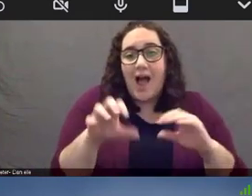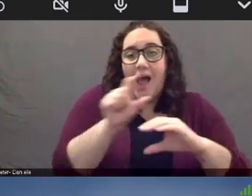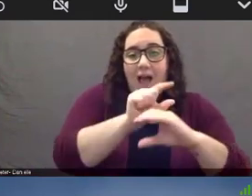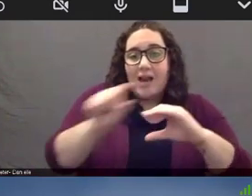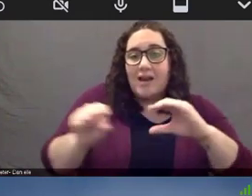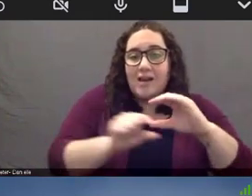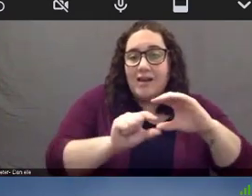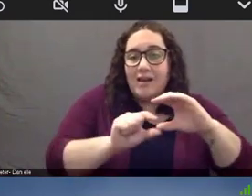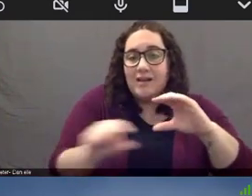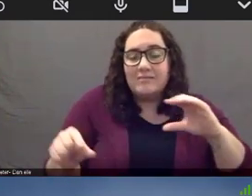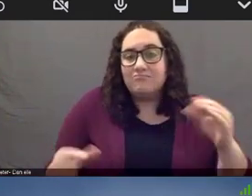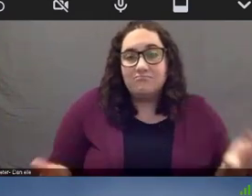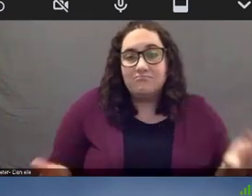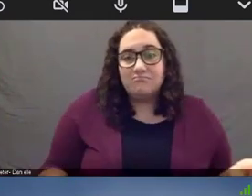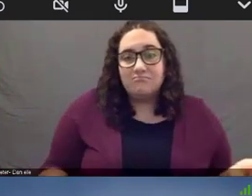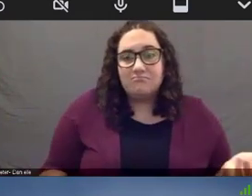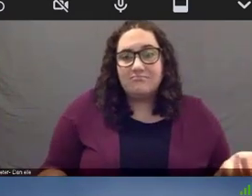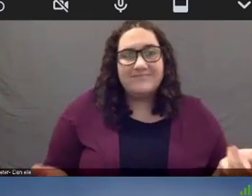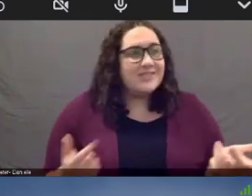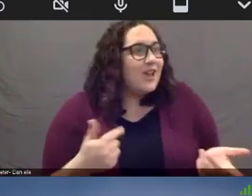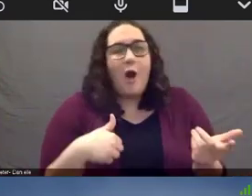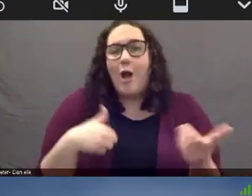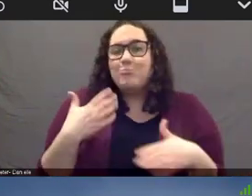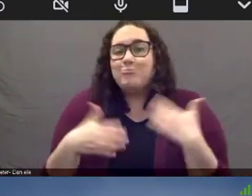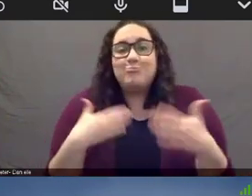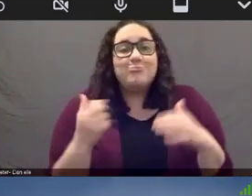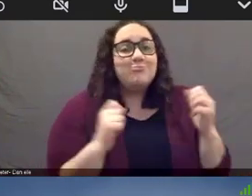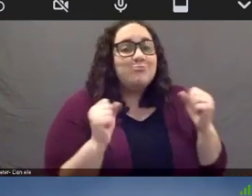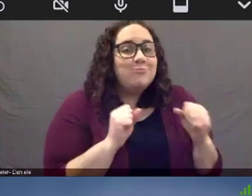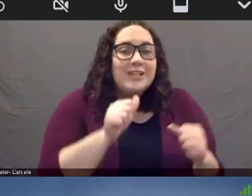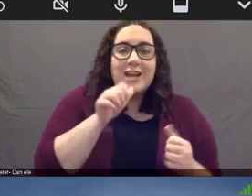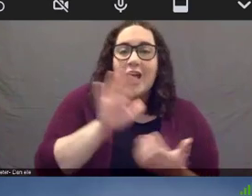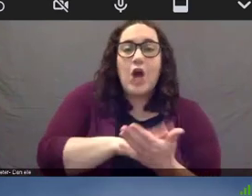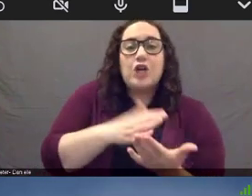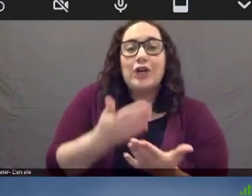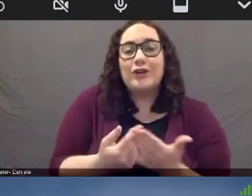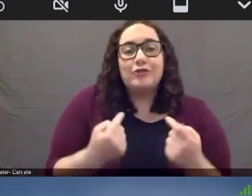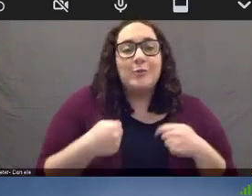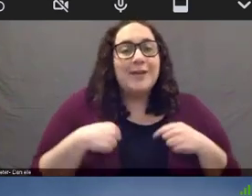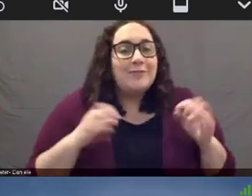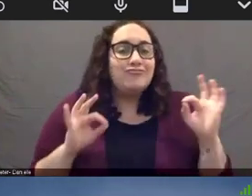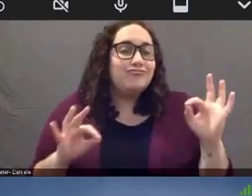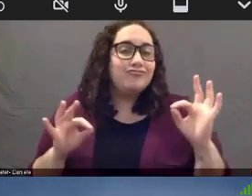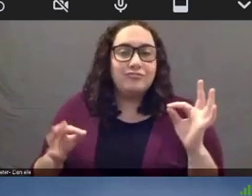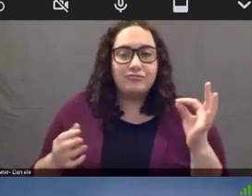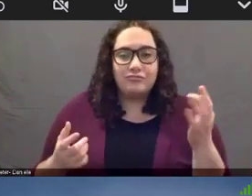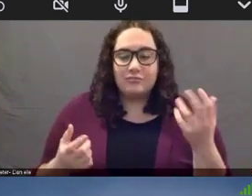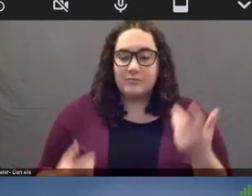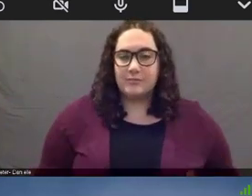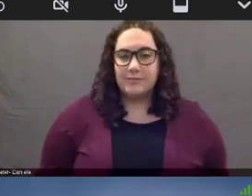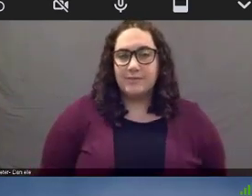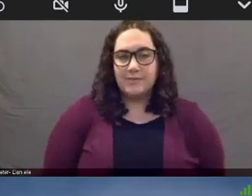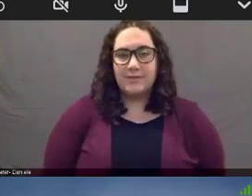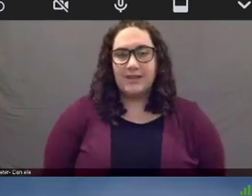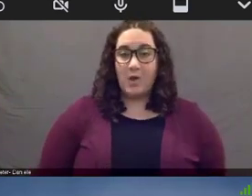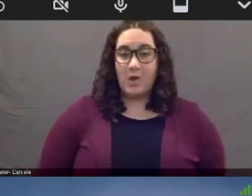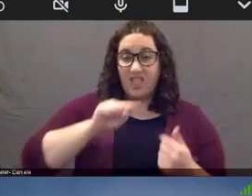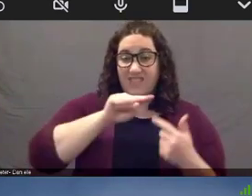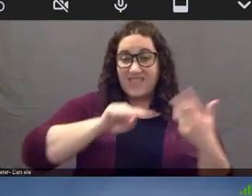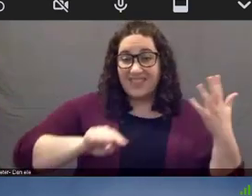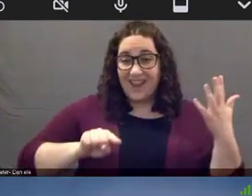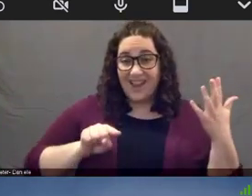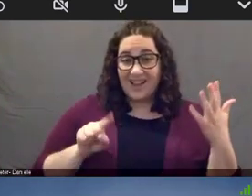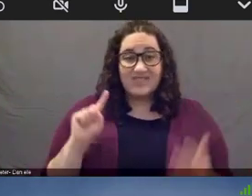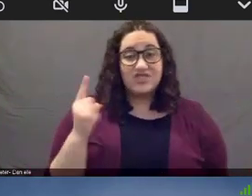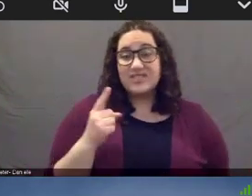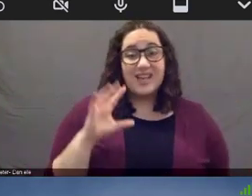still come from the heat diffusion equation, right? There's just different sets of assumptions that are used to get to these different solutions. So we